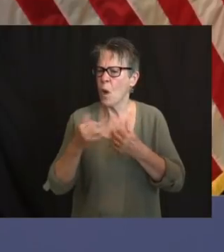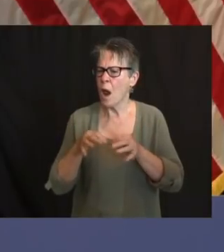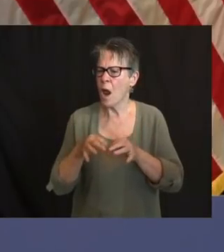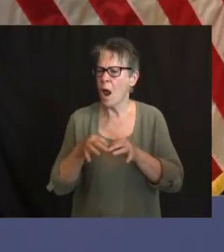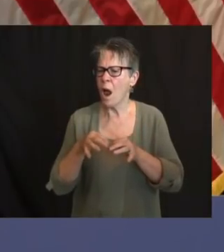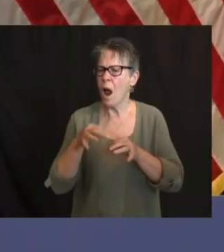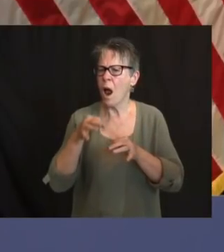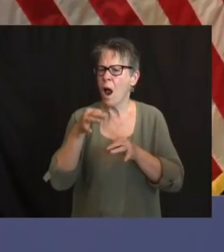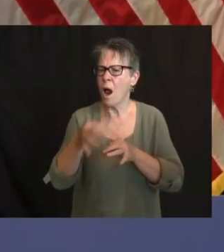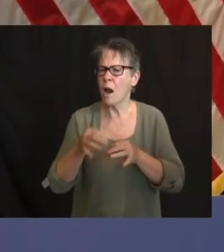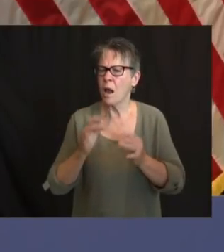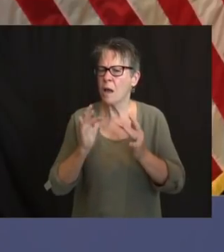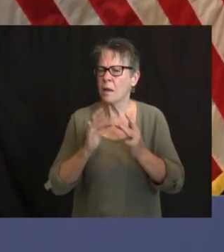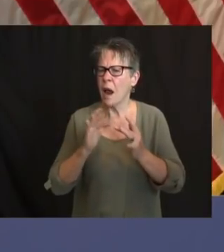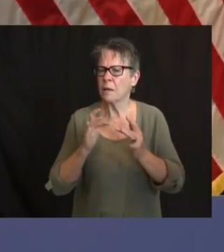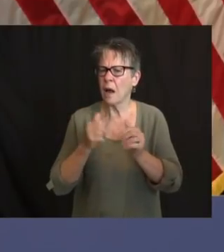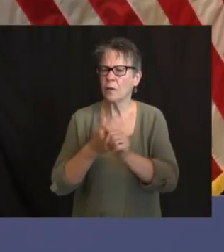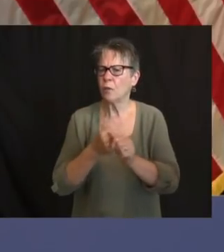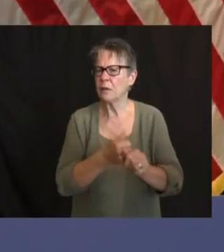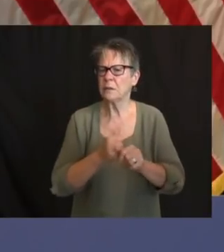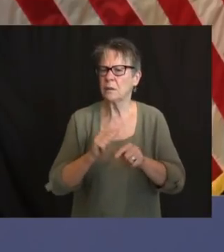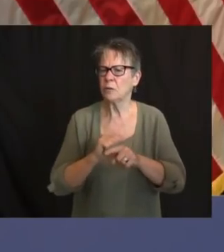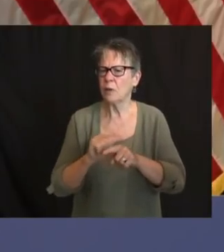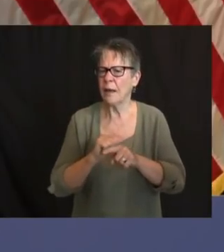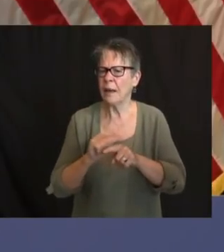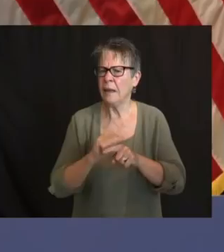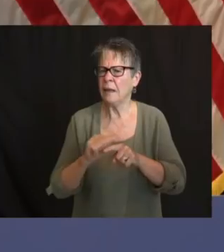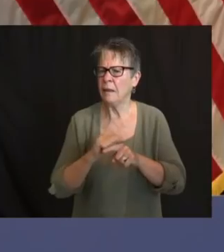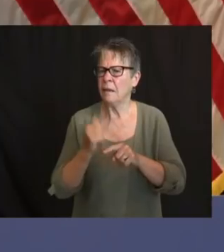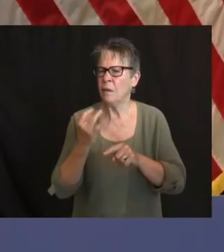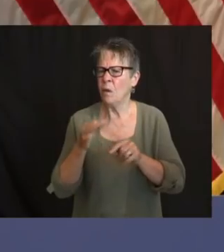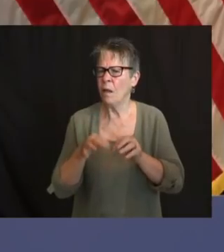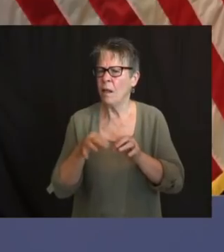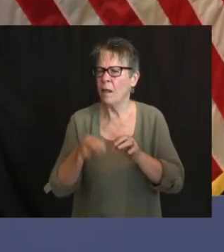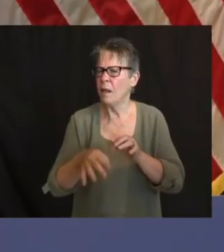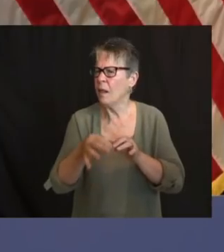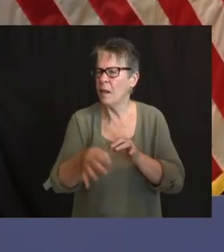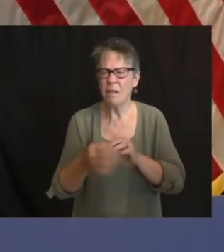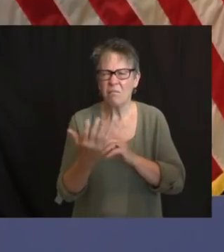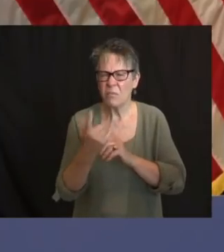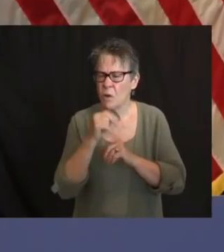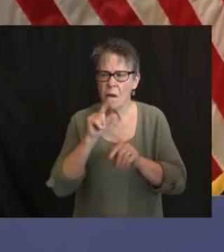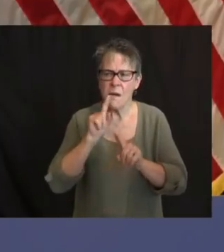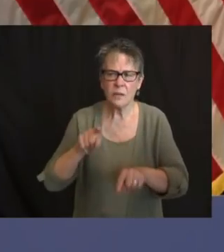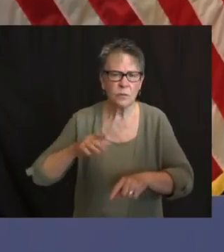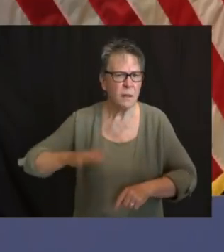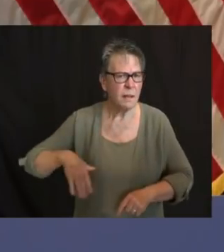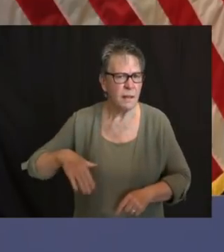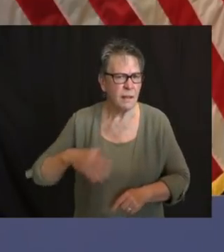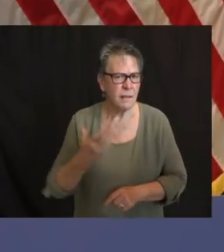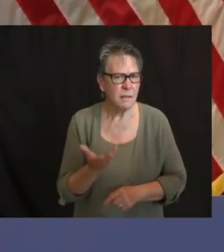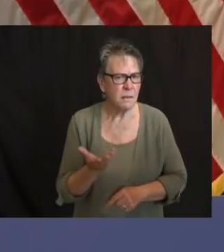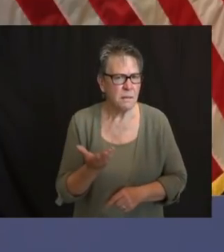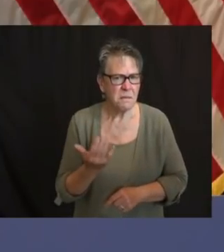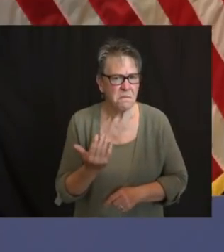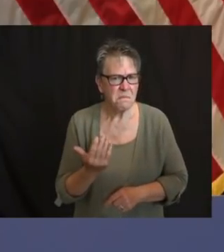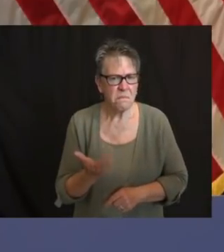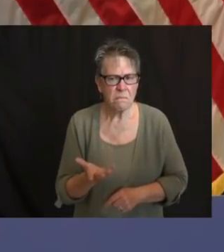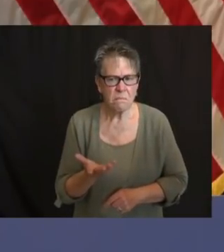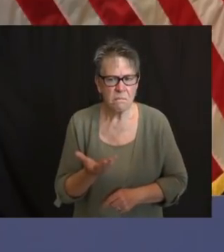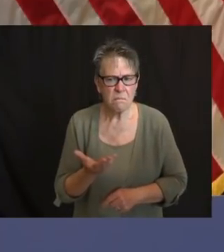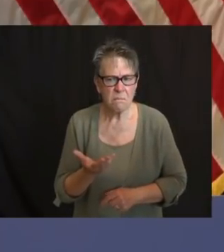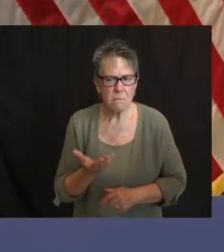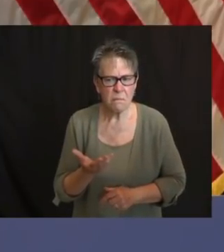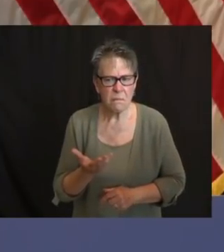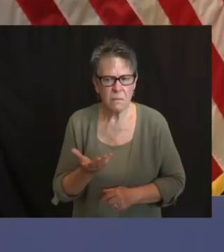virus-related executive orders? Yeah, well, I'm not dodging Sam's question. We have 900 people on the field.